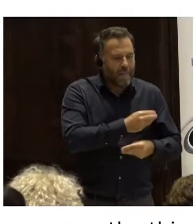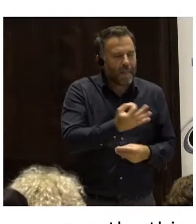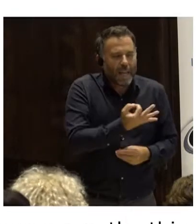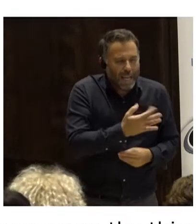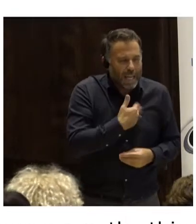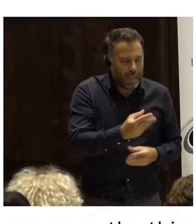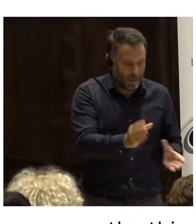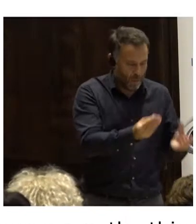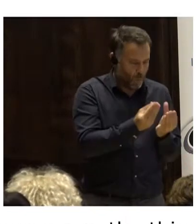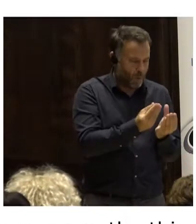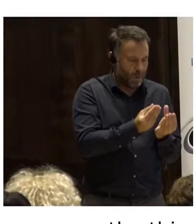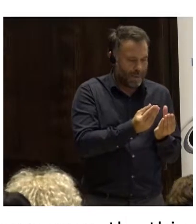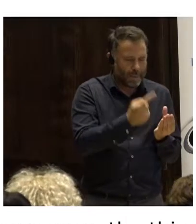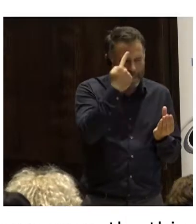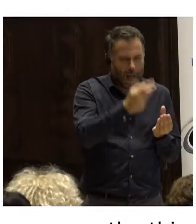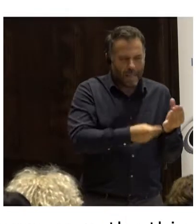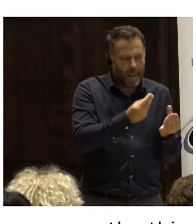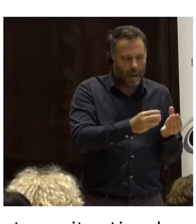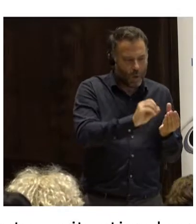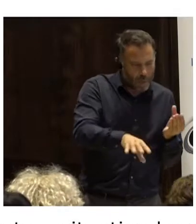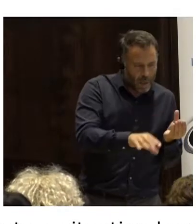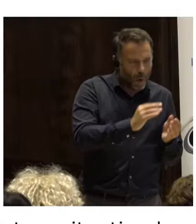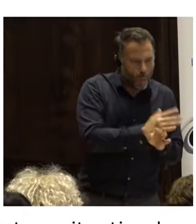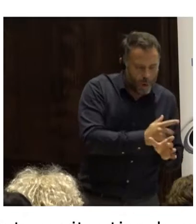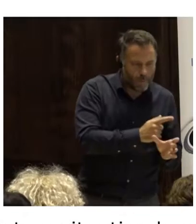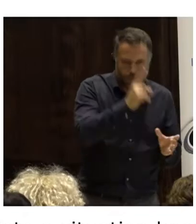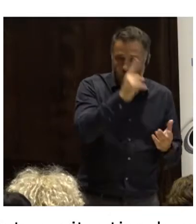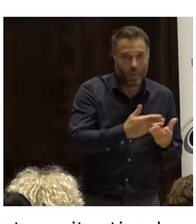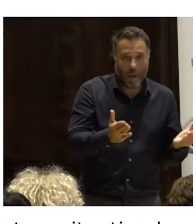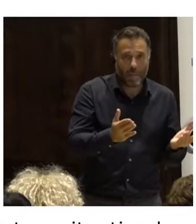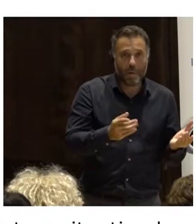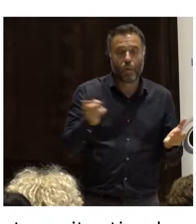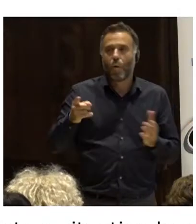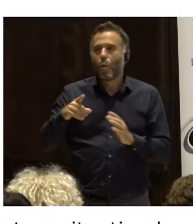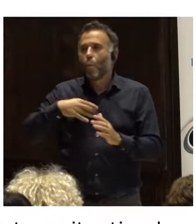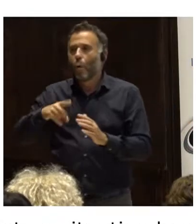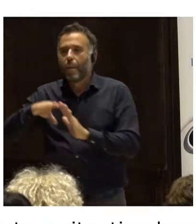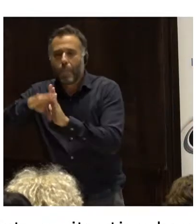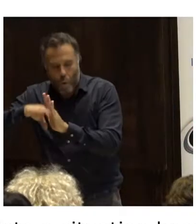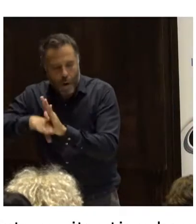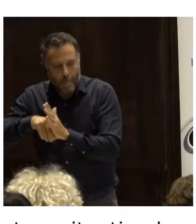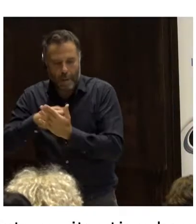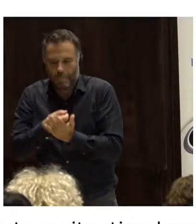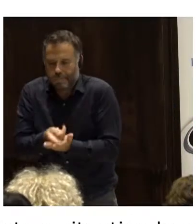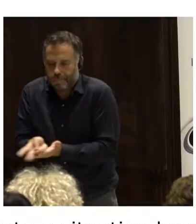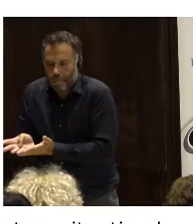can't pre-program every possible scenario. And so what we're doing now